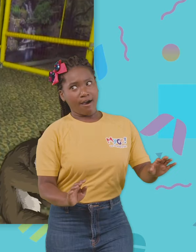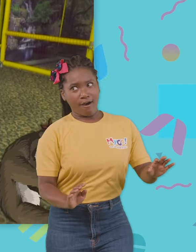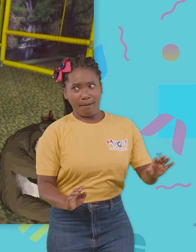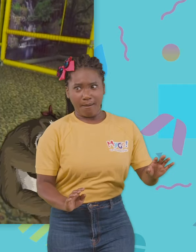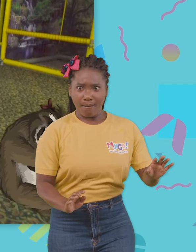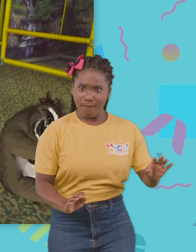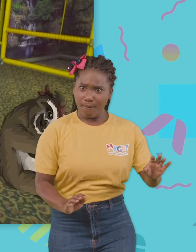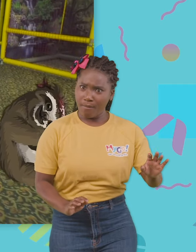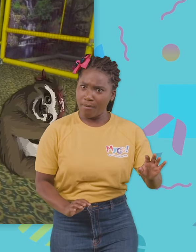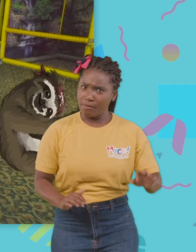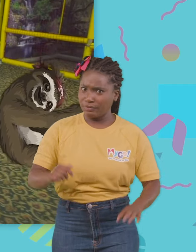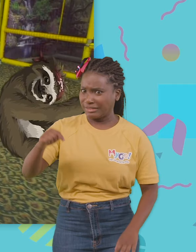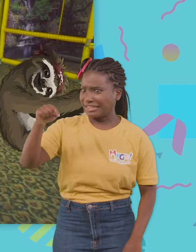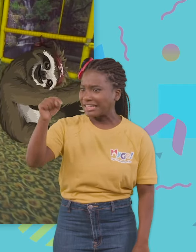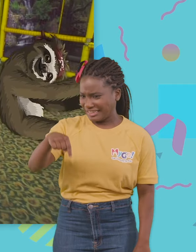Whoa.